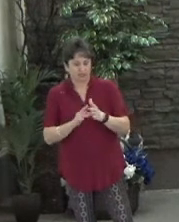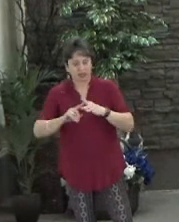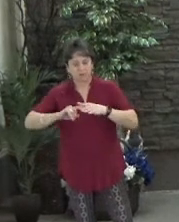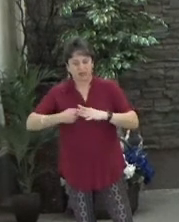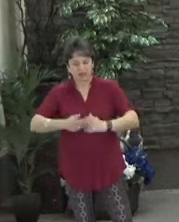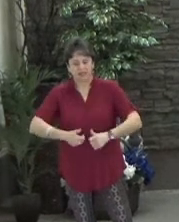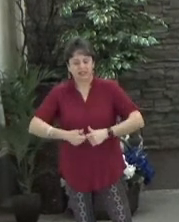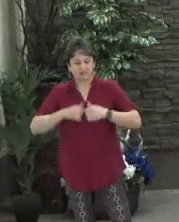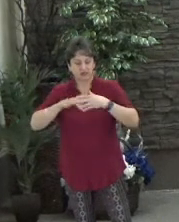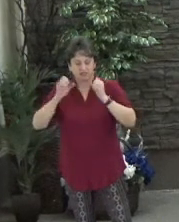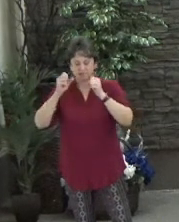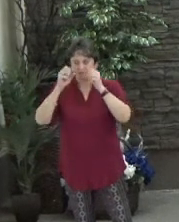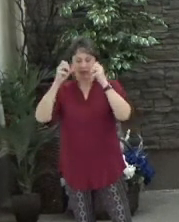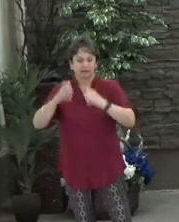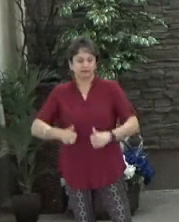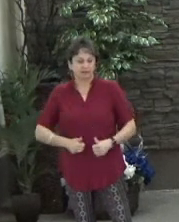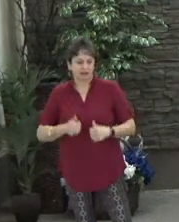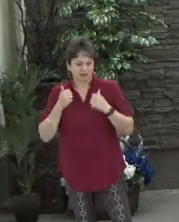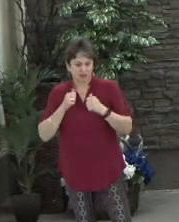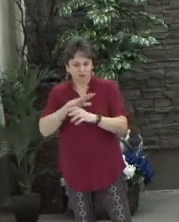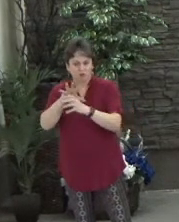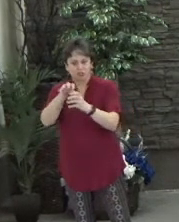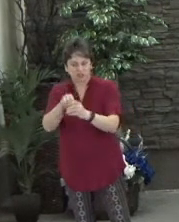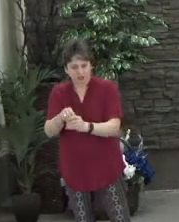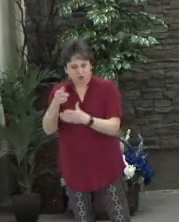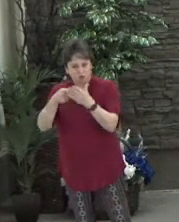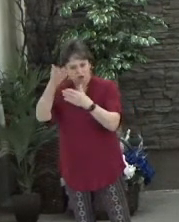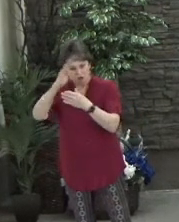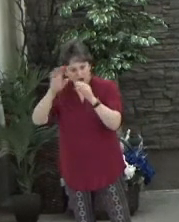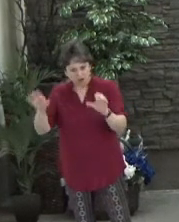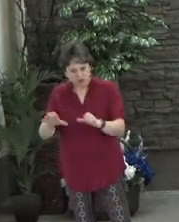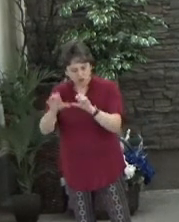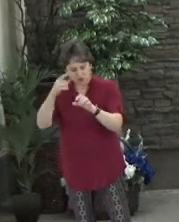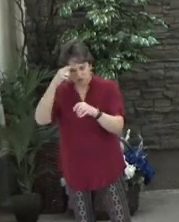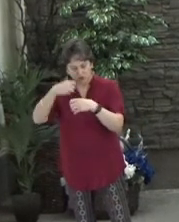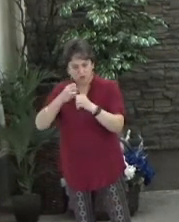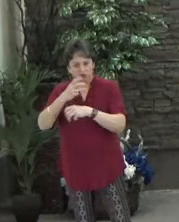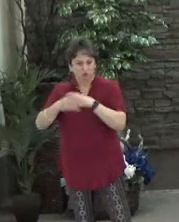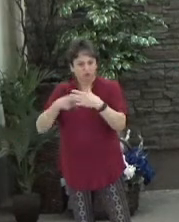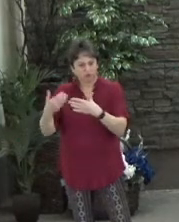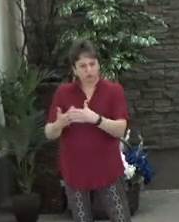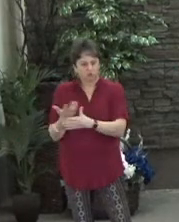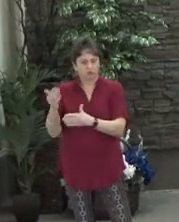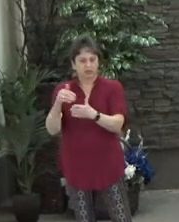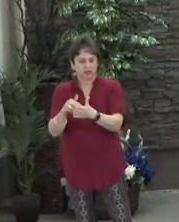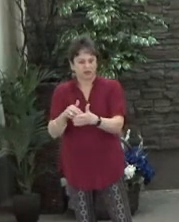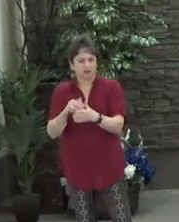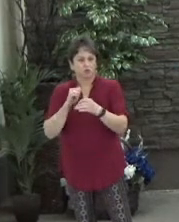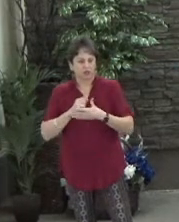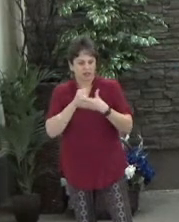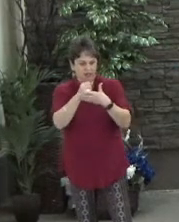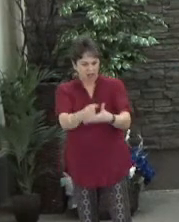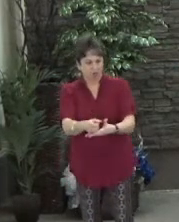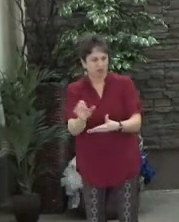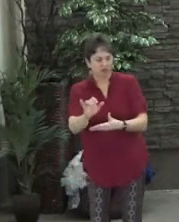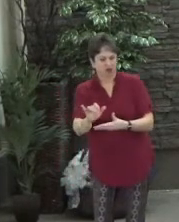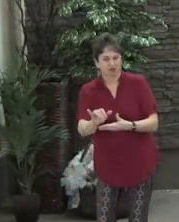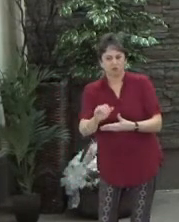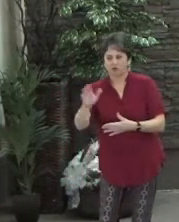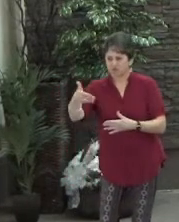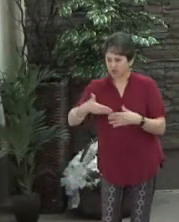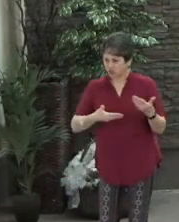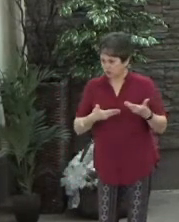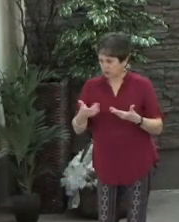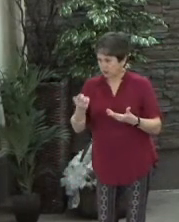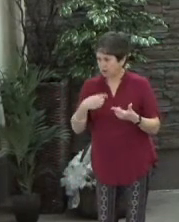this amazing life, participating in what God is doing to renew this world, if we can help you do that, we also invite you to